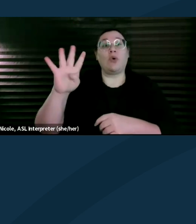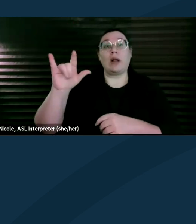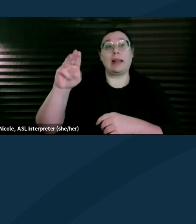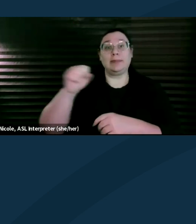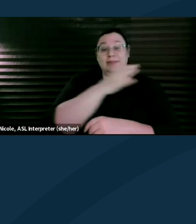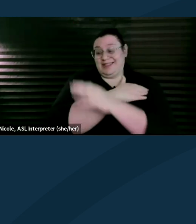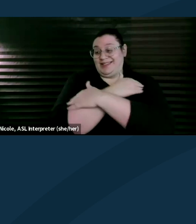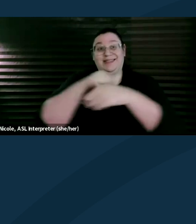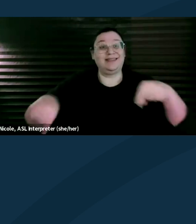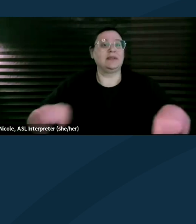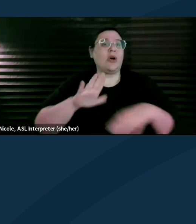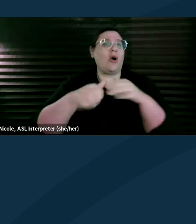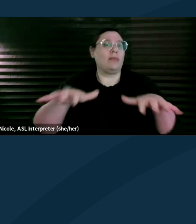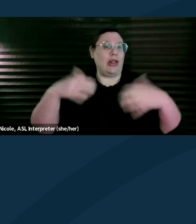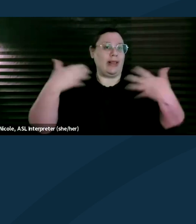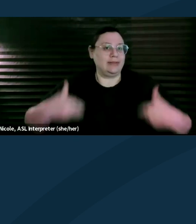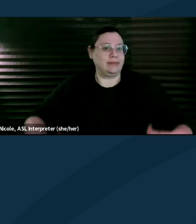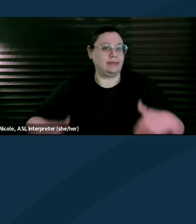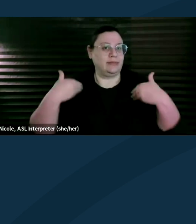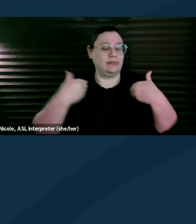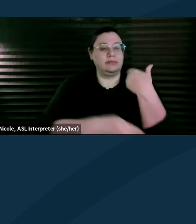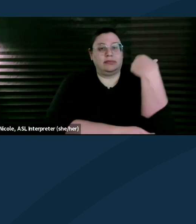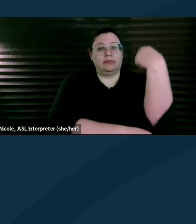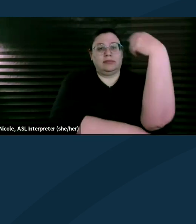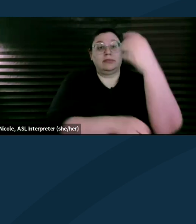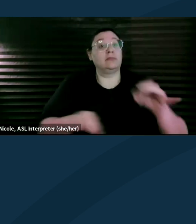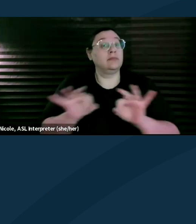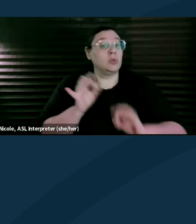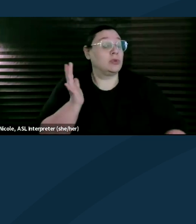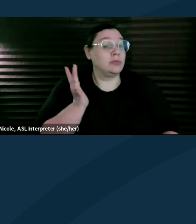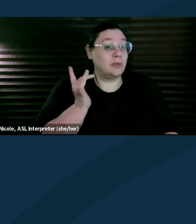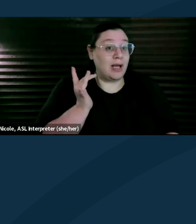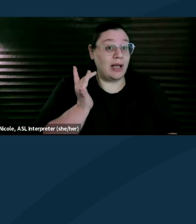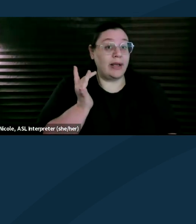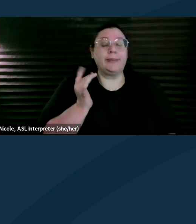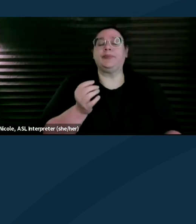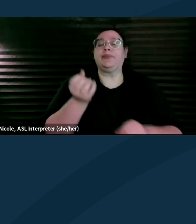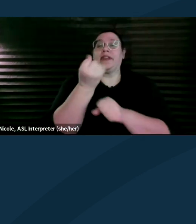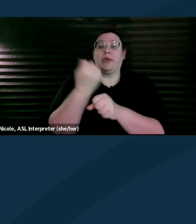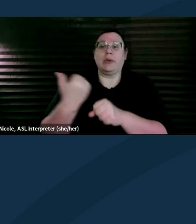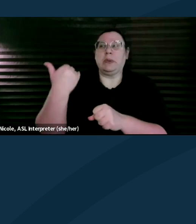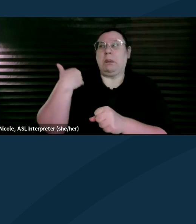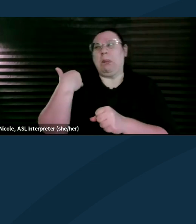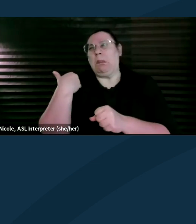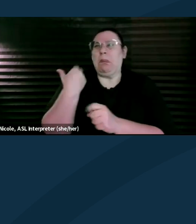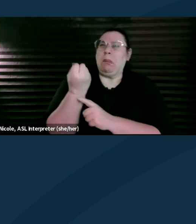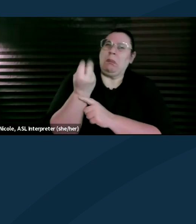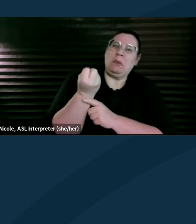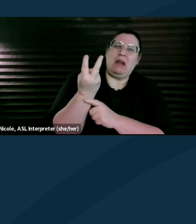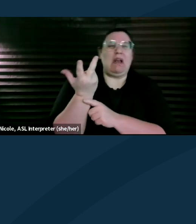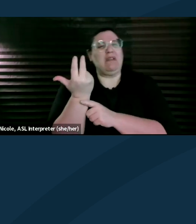paralyzed. This is important because a few years ago, maybe about 12, 13